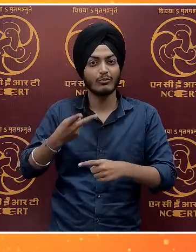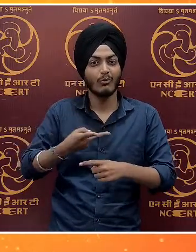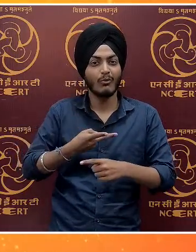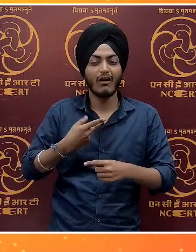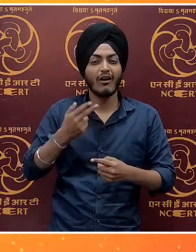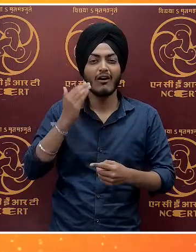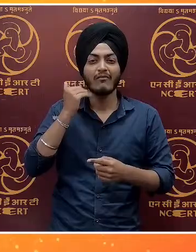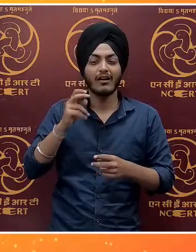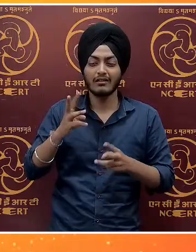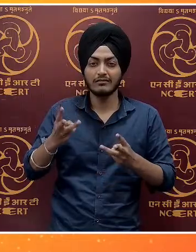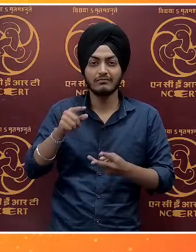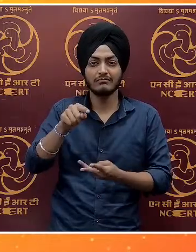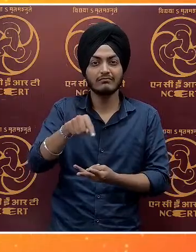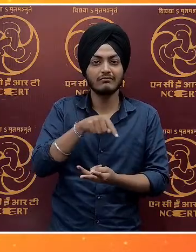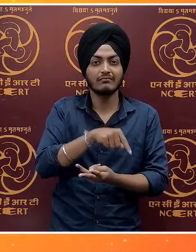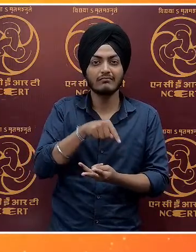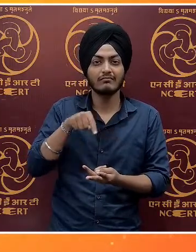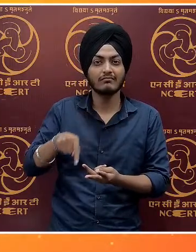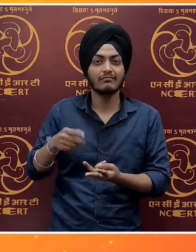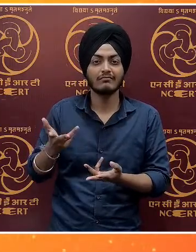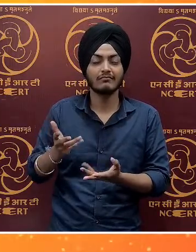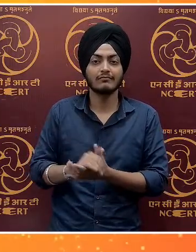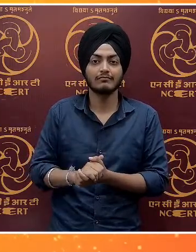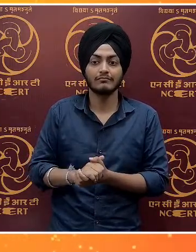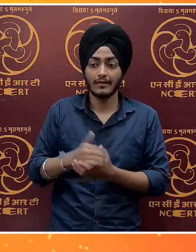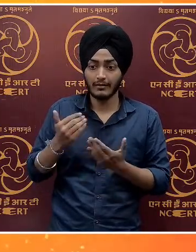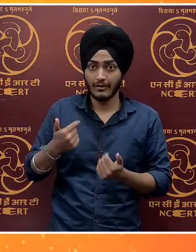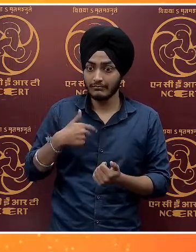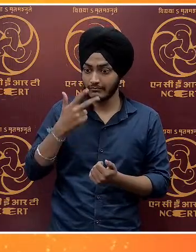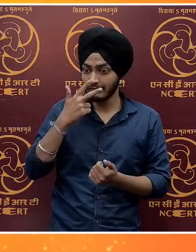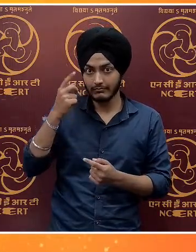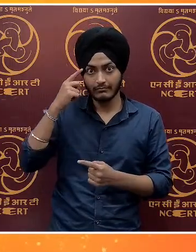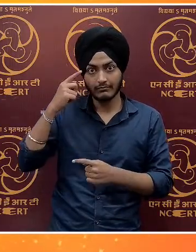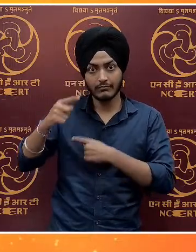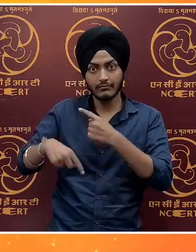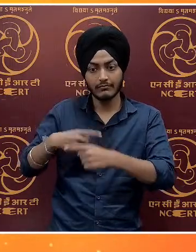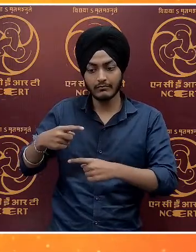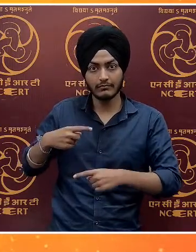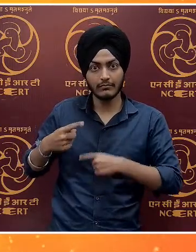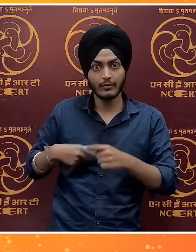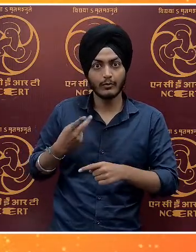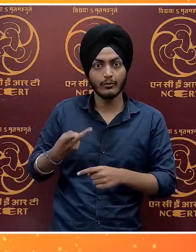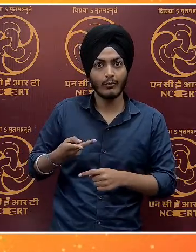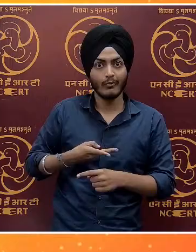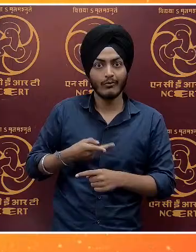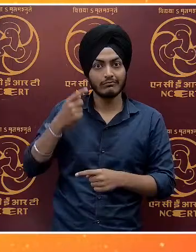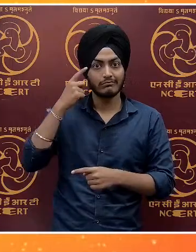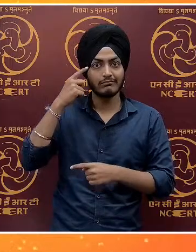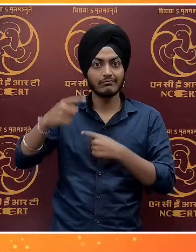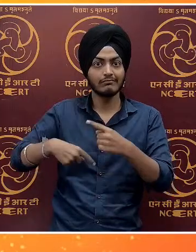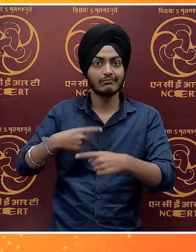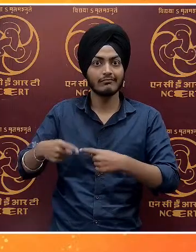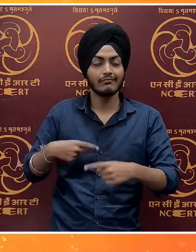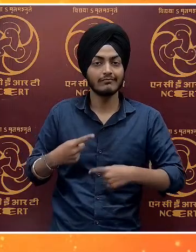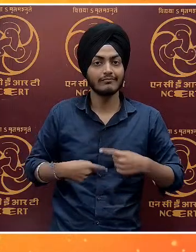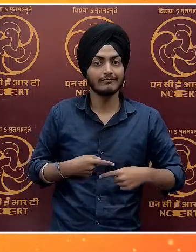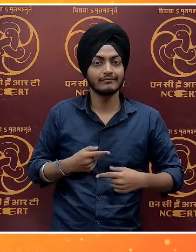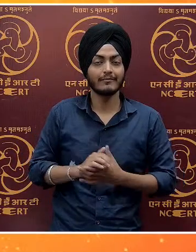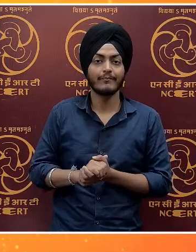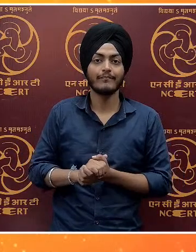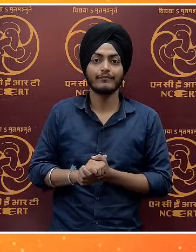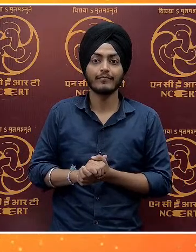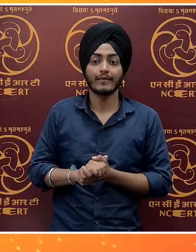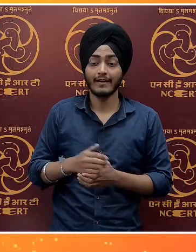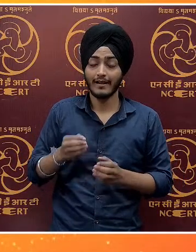you observe the number of wheels in the bicycle? Yes, we have 2 wheels here. Yeah, so